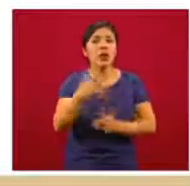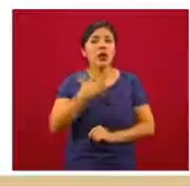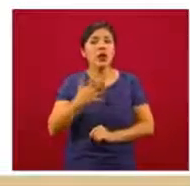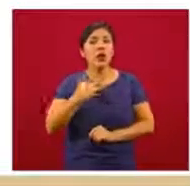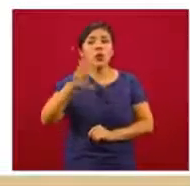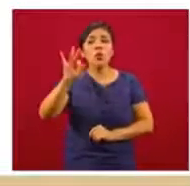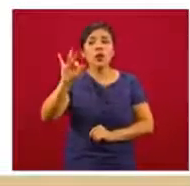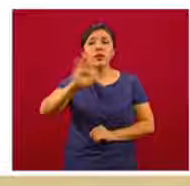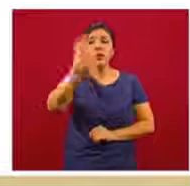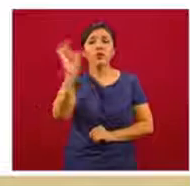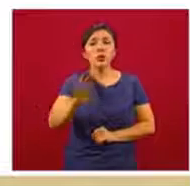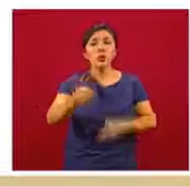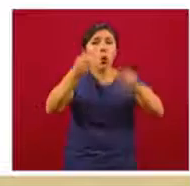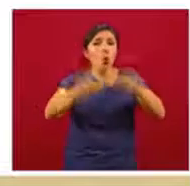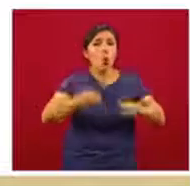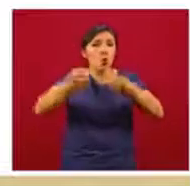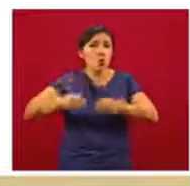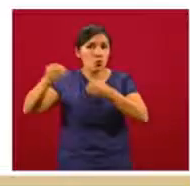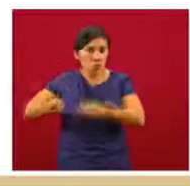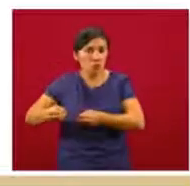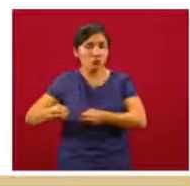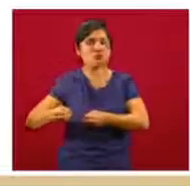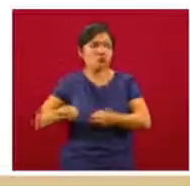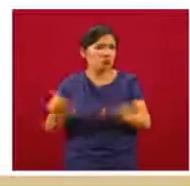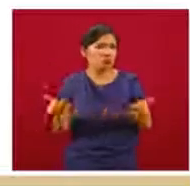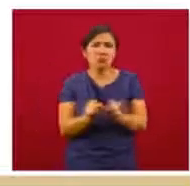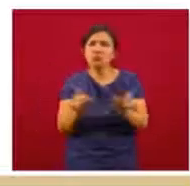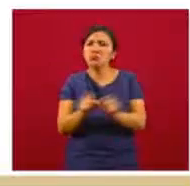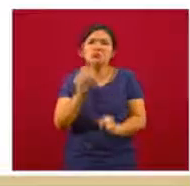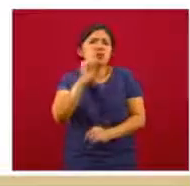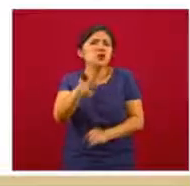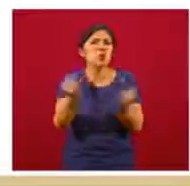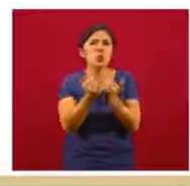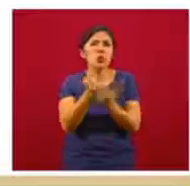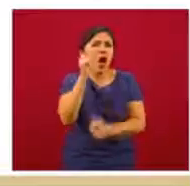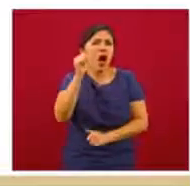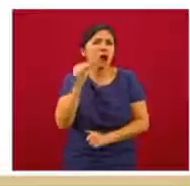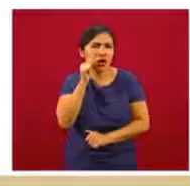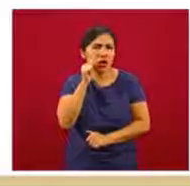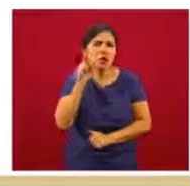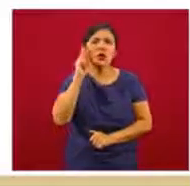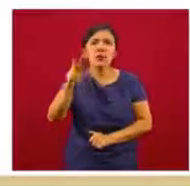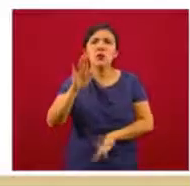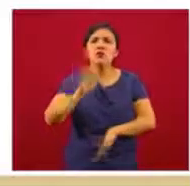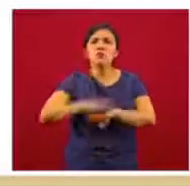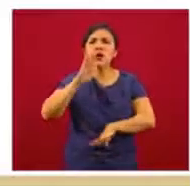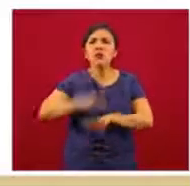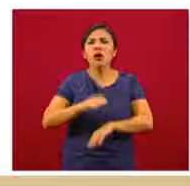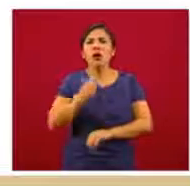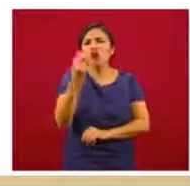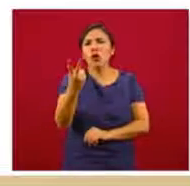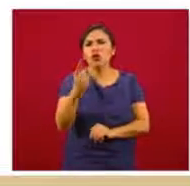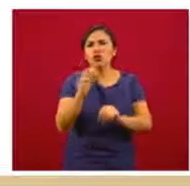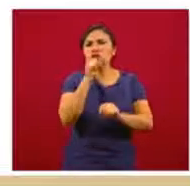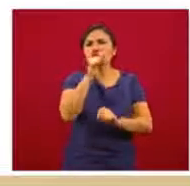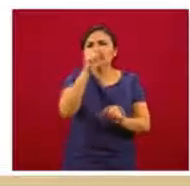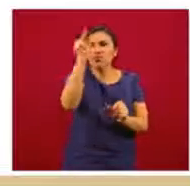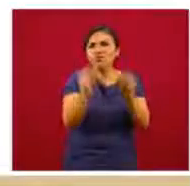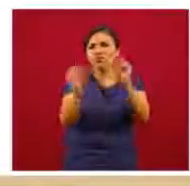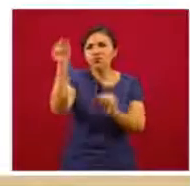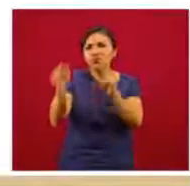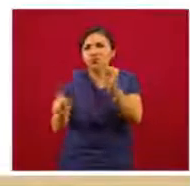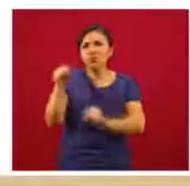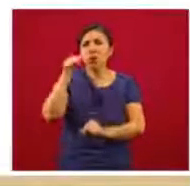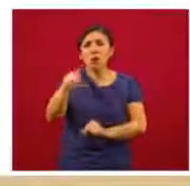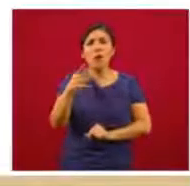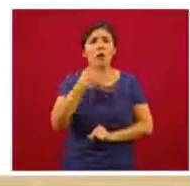been notifying. We have 40% of occupancy. Practically, data has not changed. That's something we can get to see